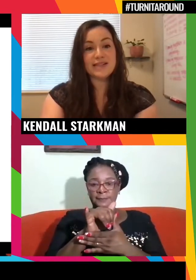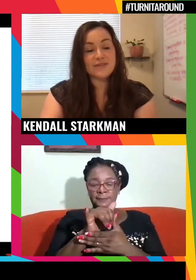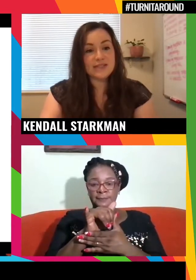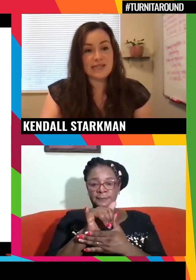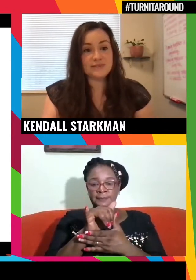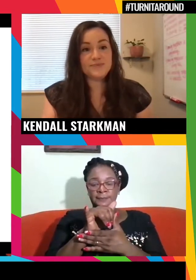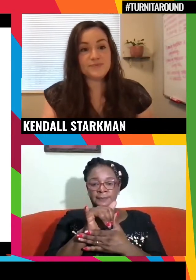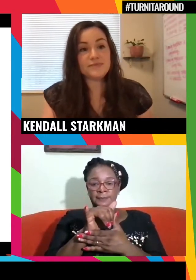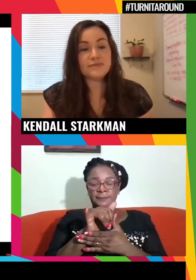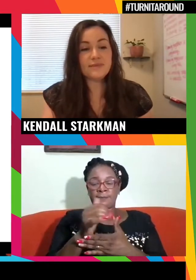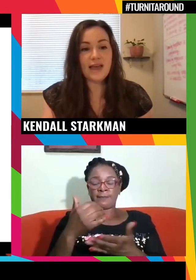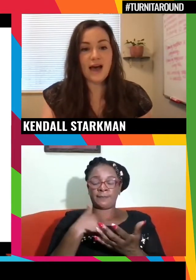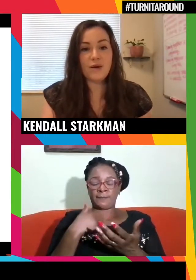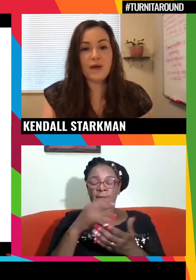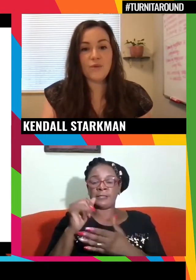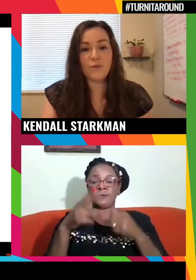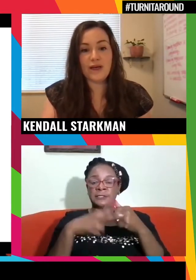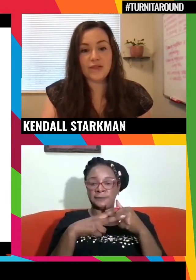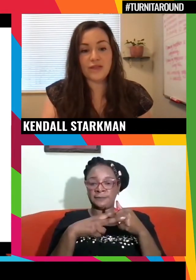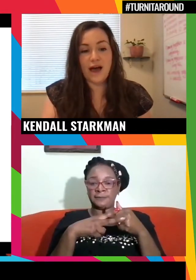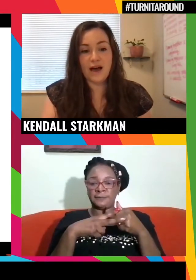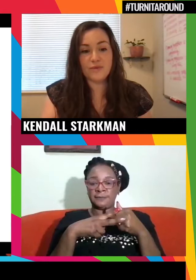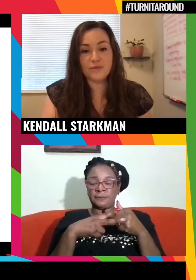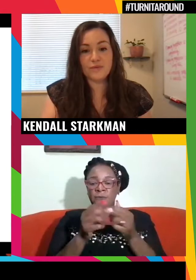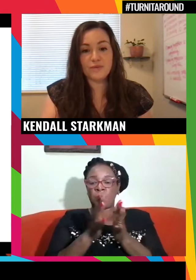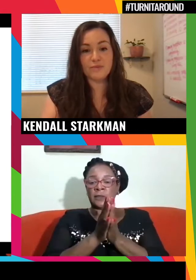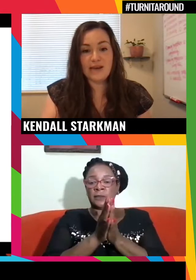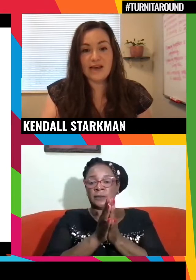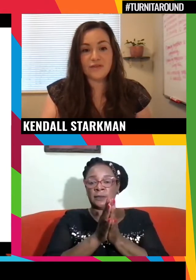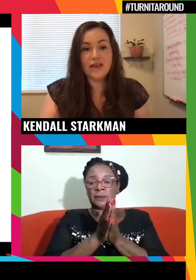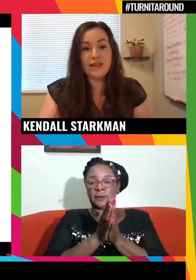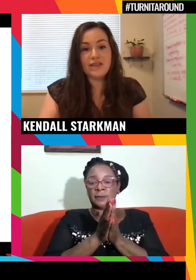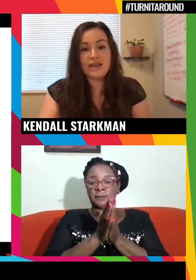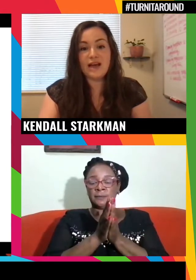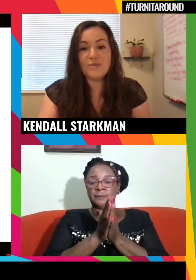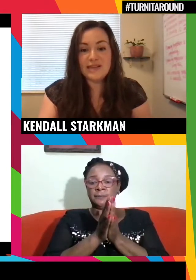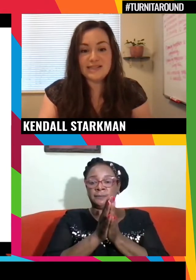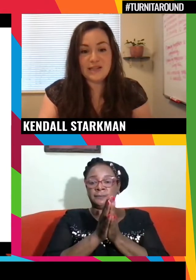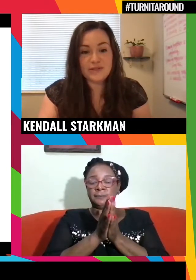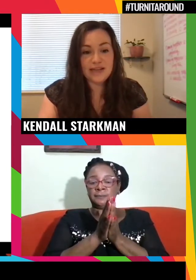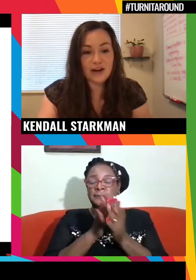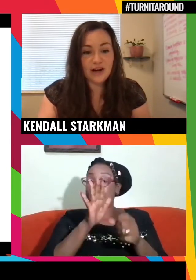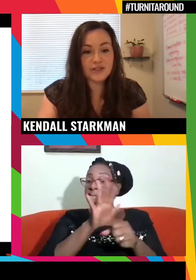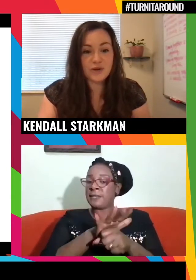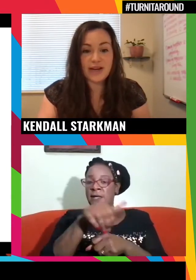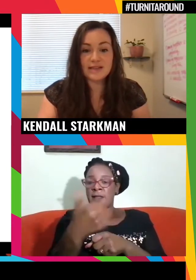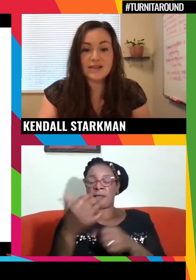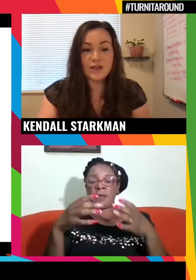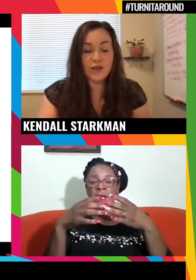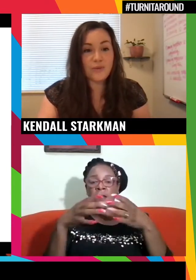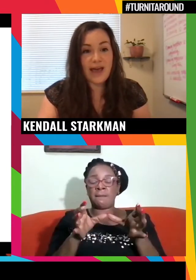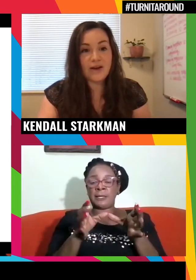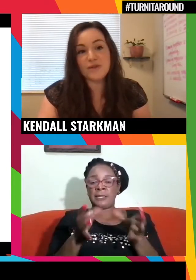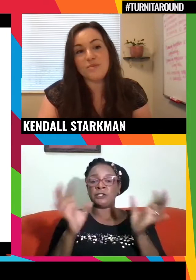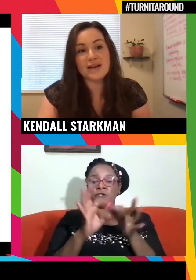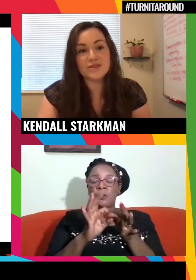in 2017 with many of the companies that you see here joining us